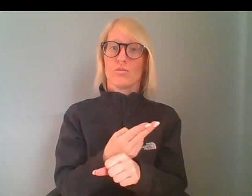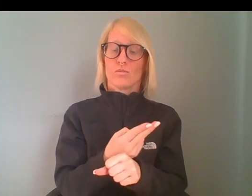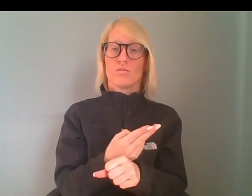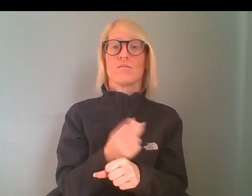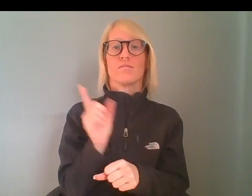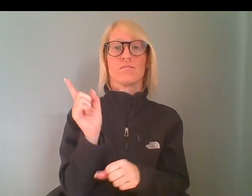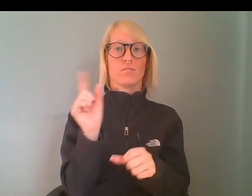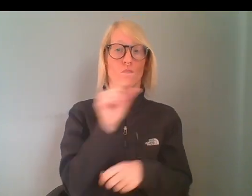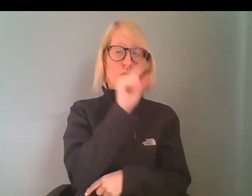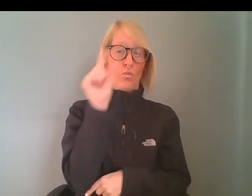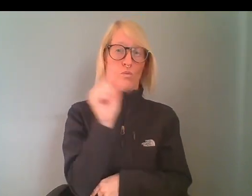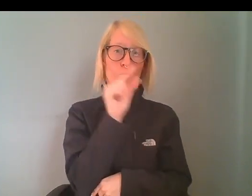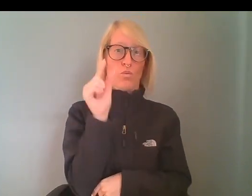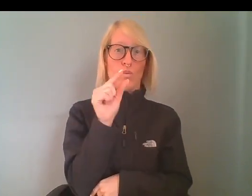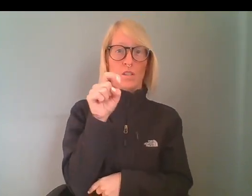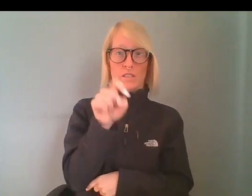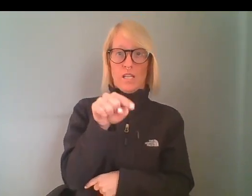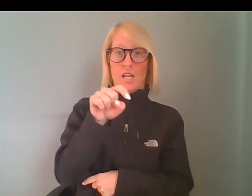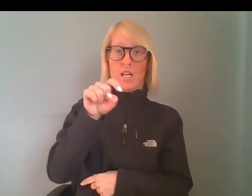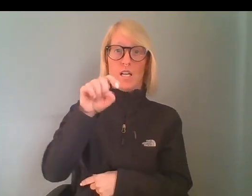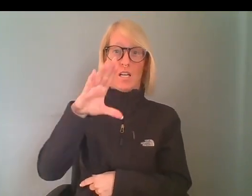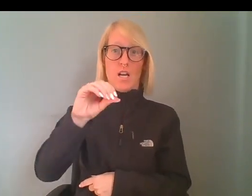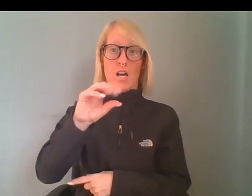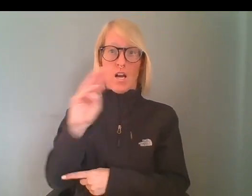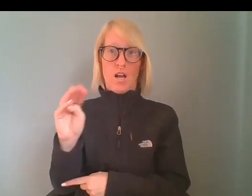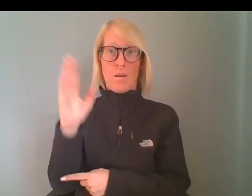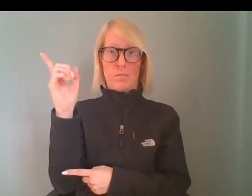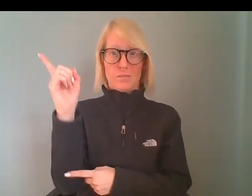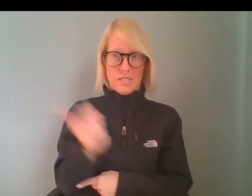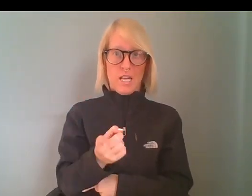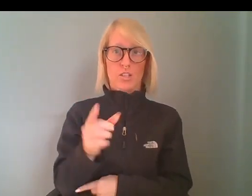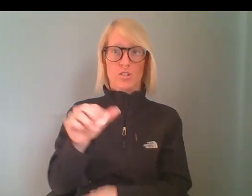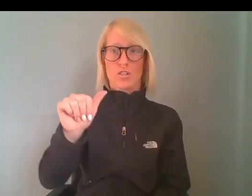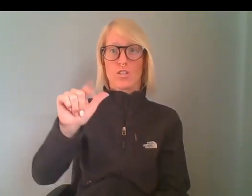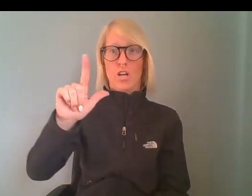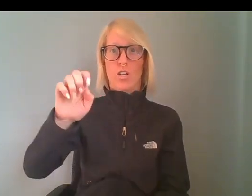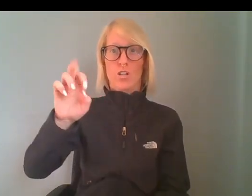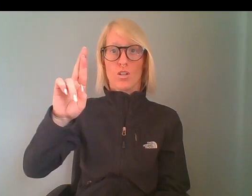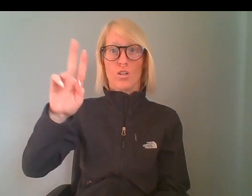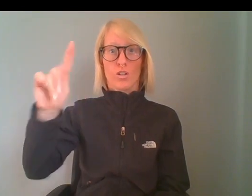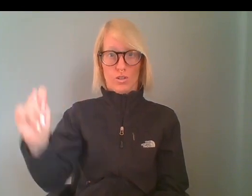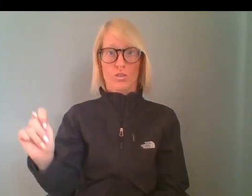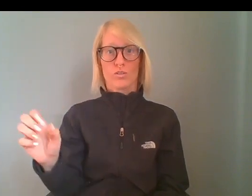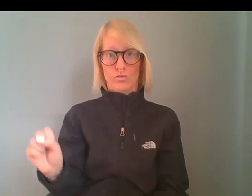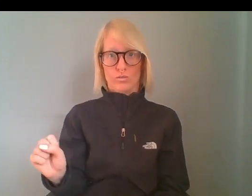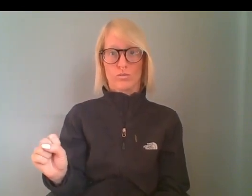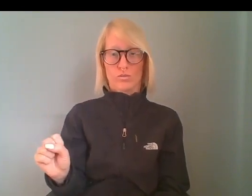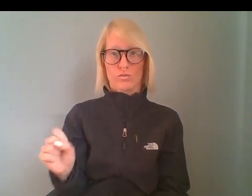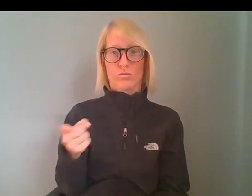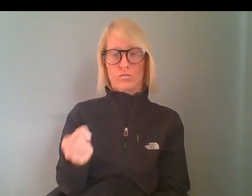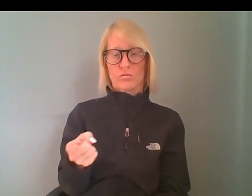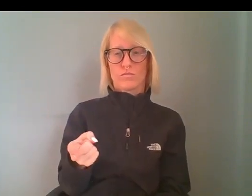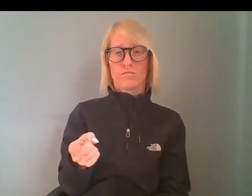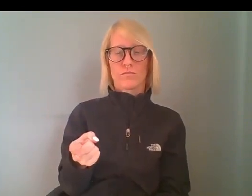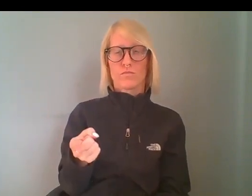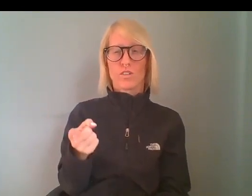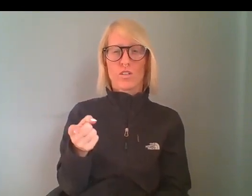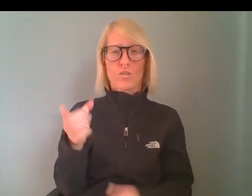google.com/alerts. What this does is, this is a daily search on Google for terms that are of interest to